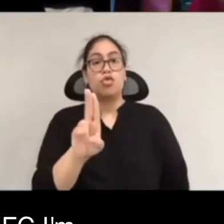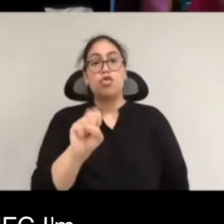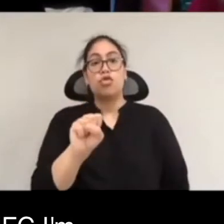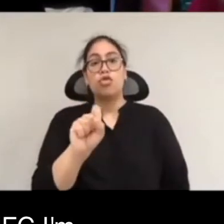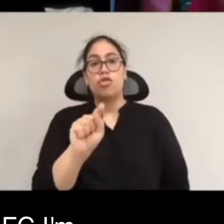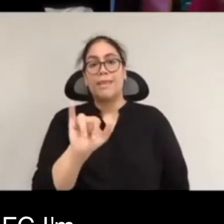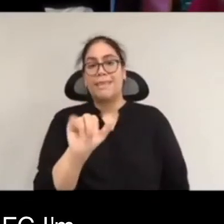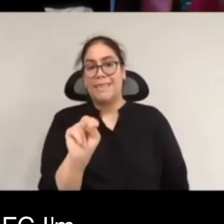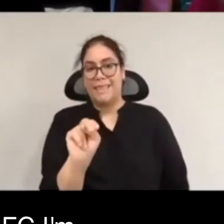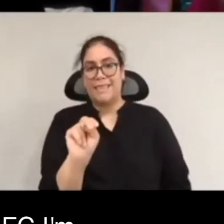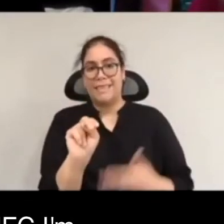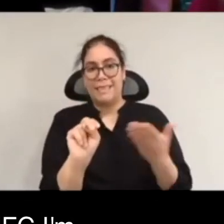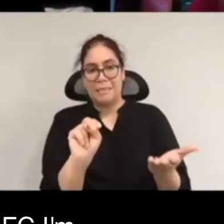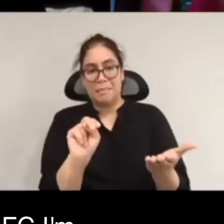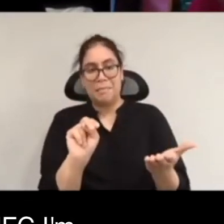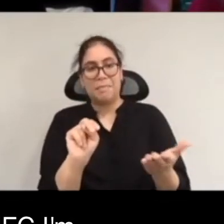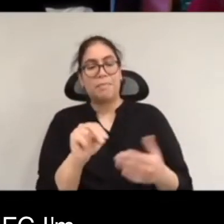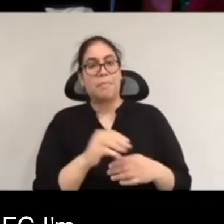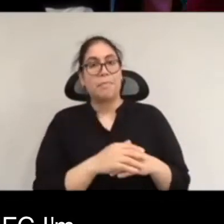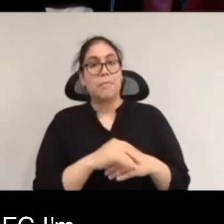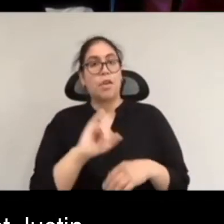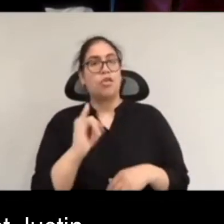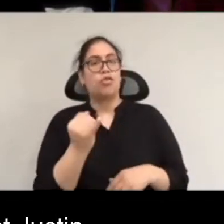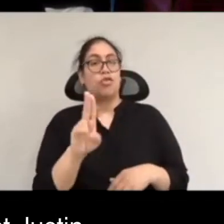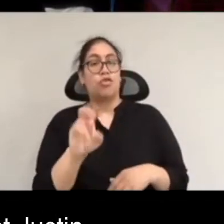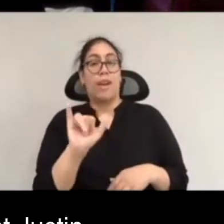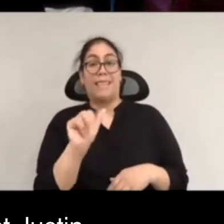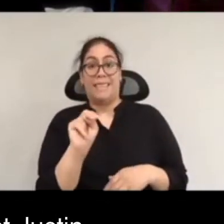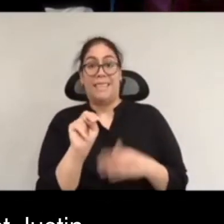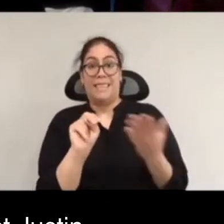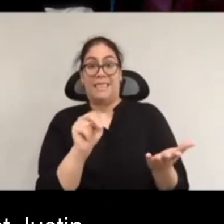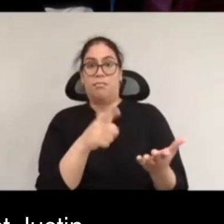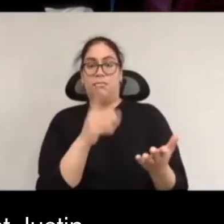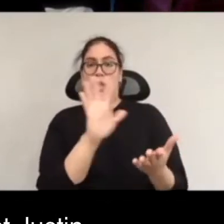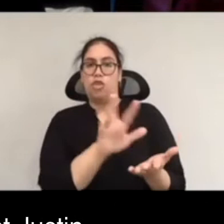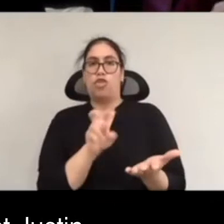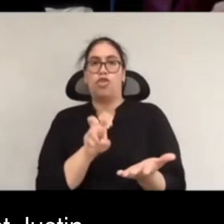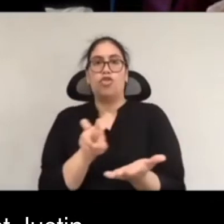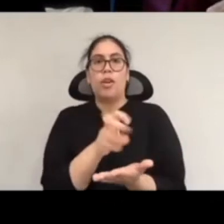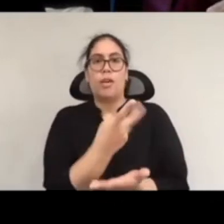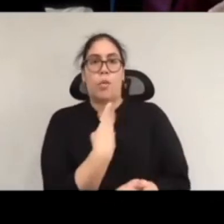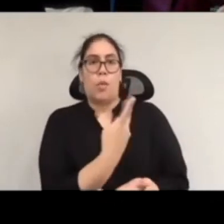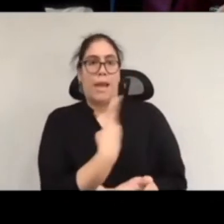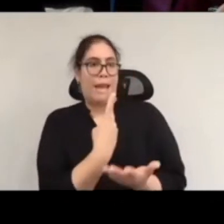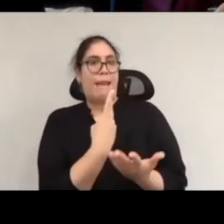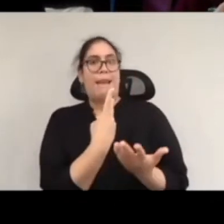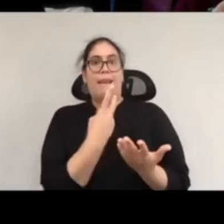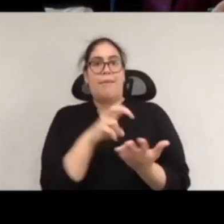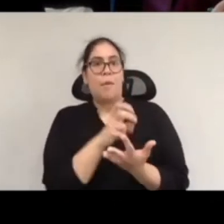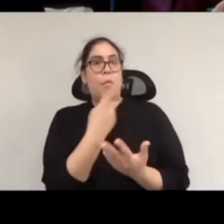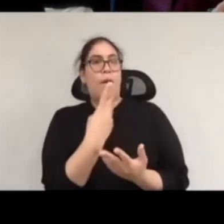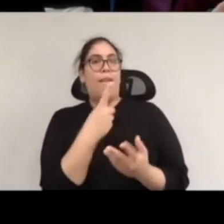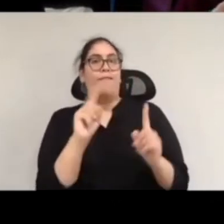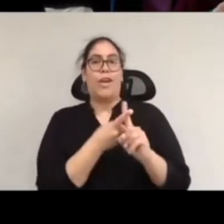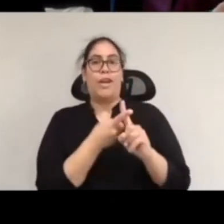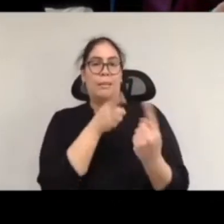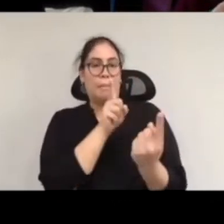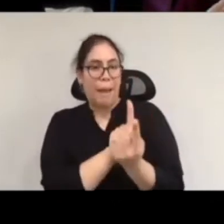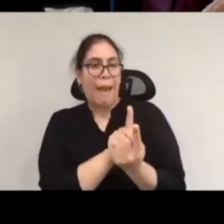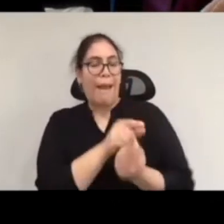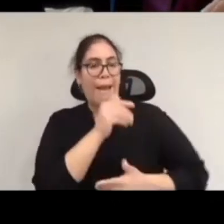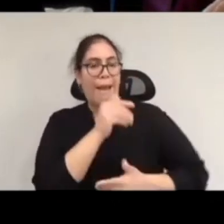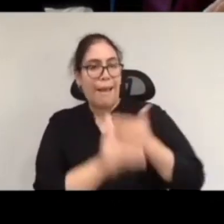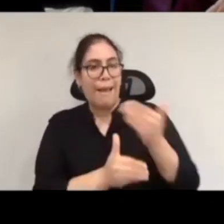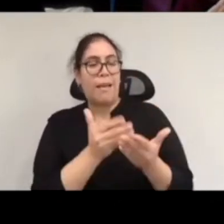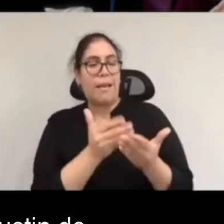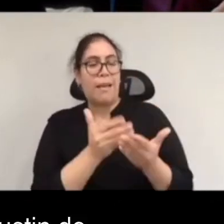with IFC. I'm going to let Justin tell you the journey that Justin and myself have taken from when we first met each other. And I'm not